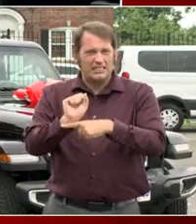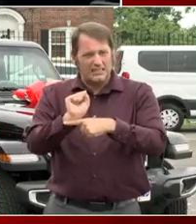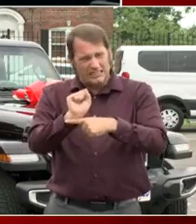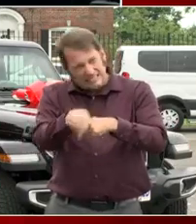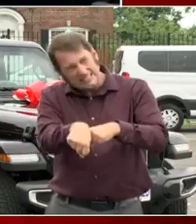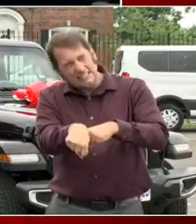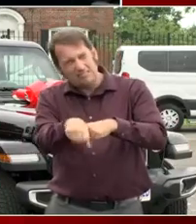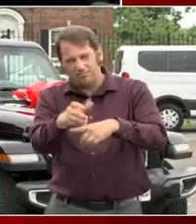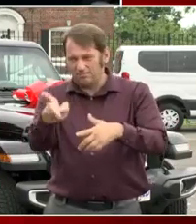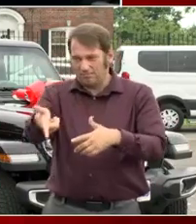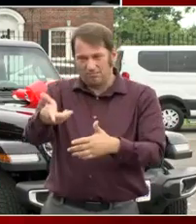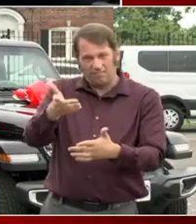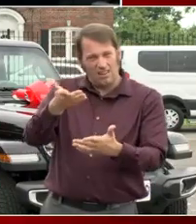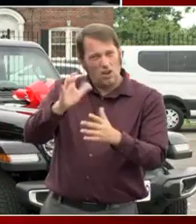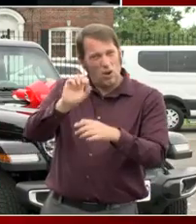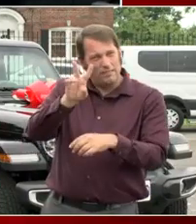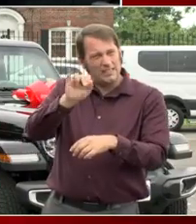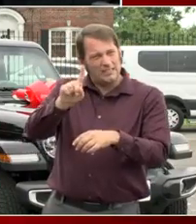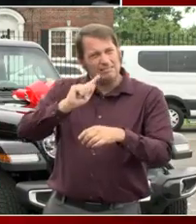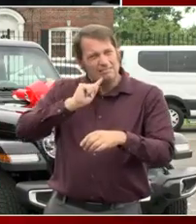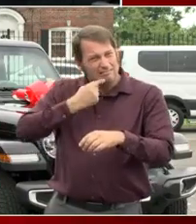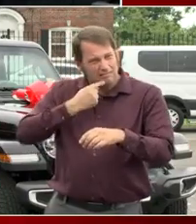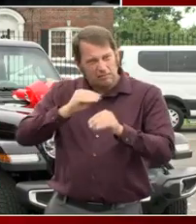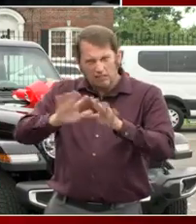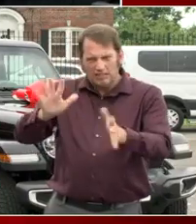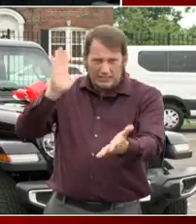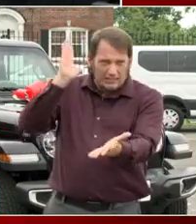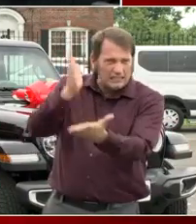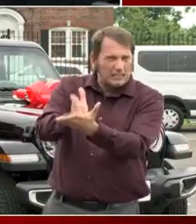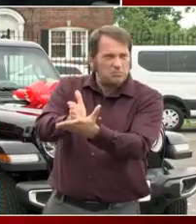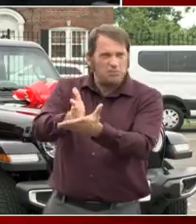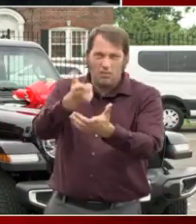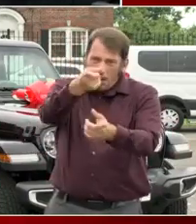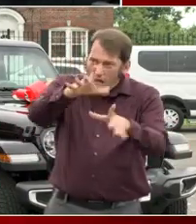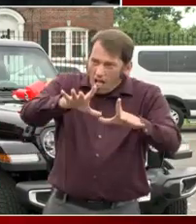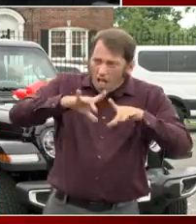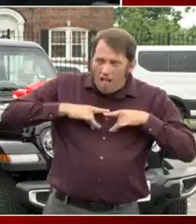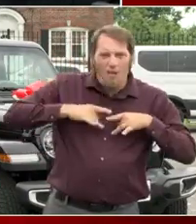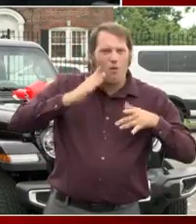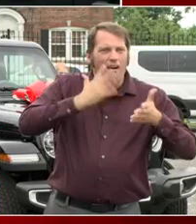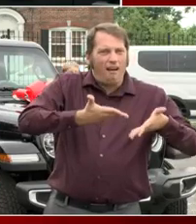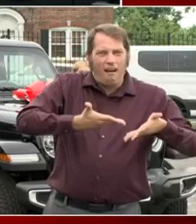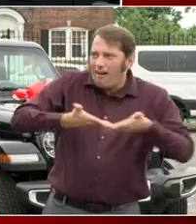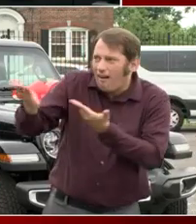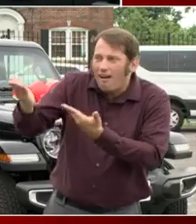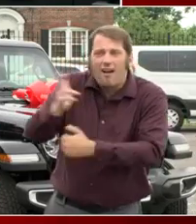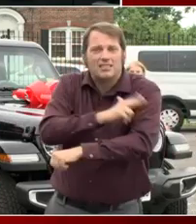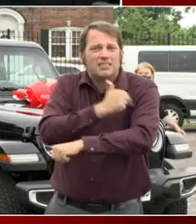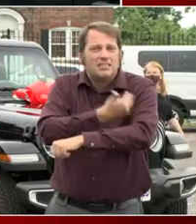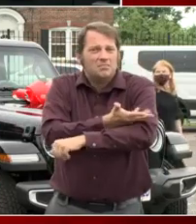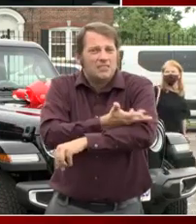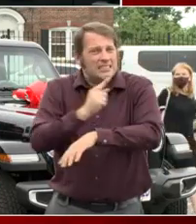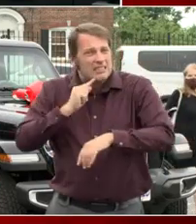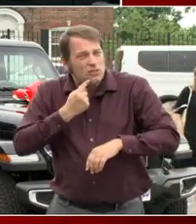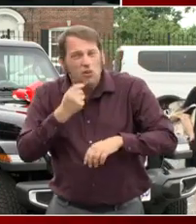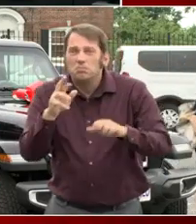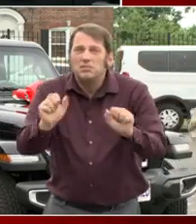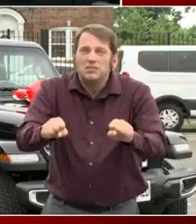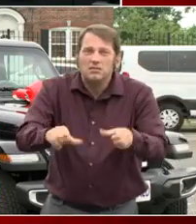and death. And that is particularly important for the African American population